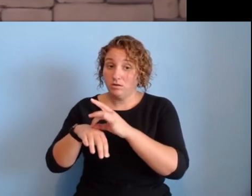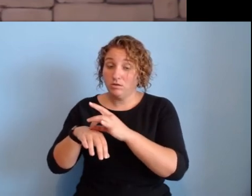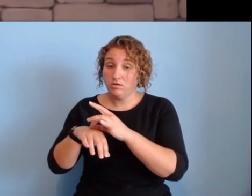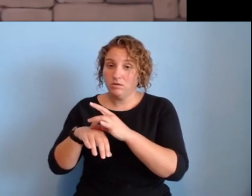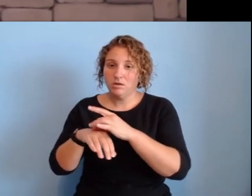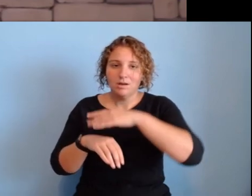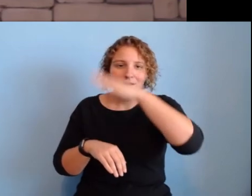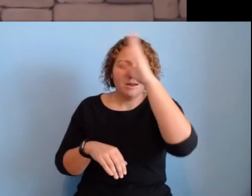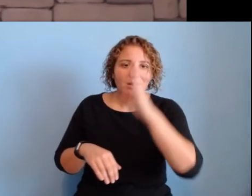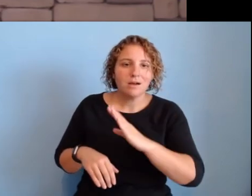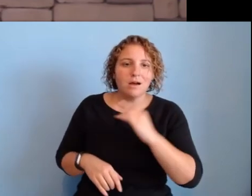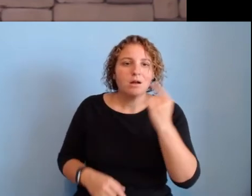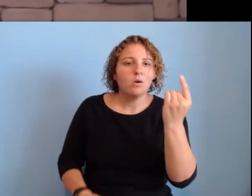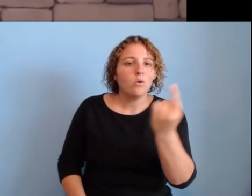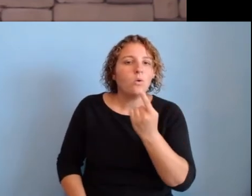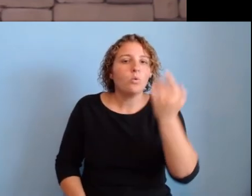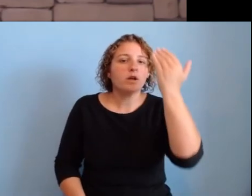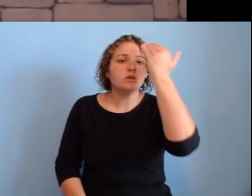He's always known our need.